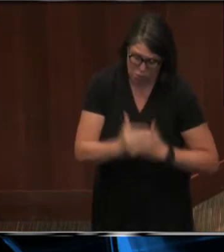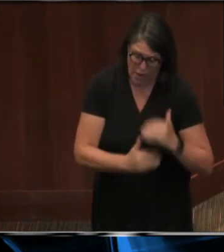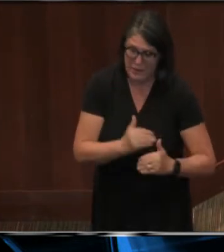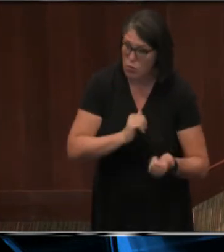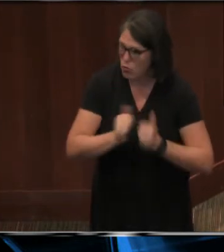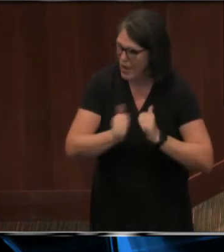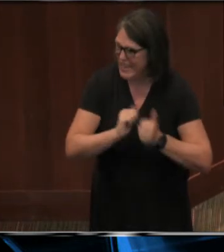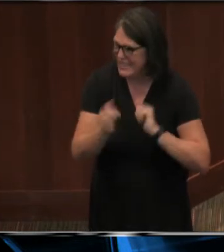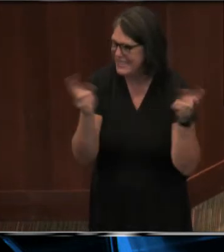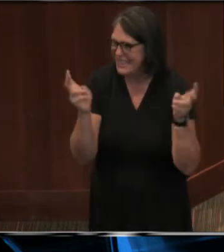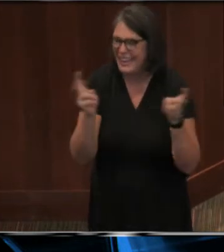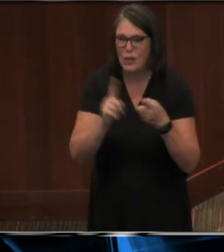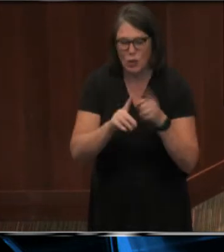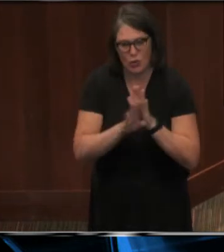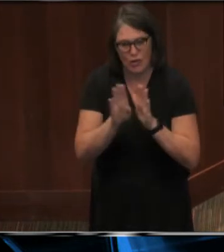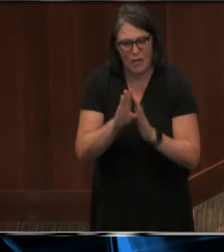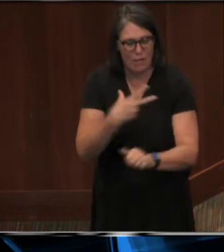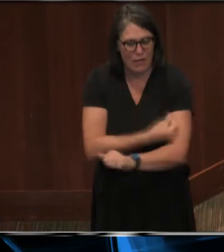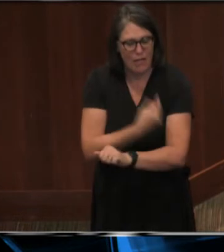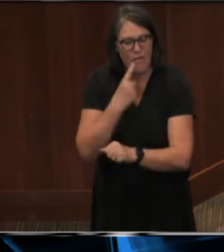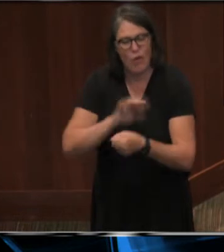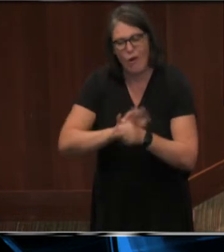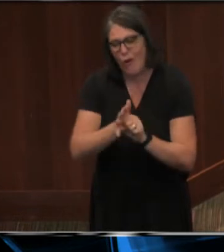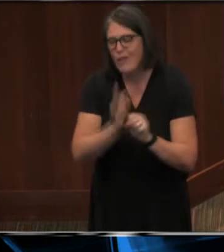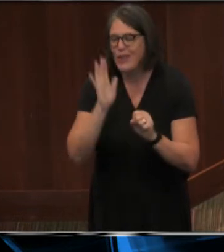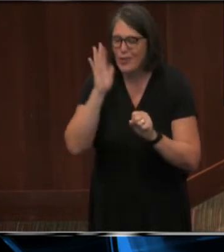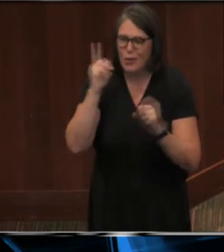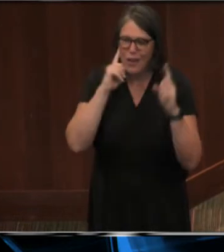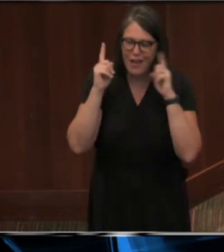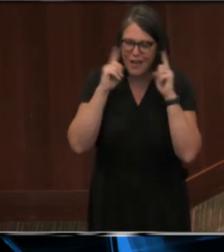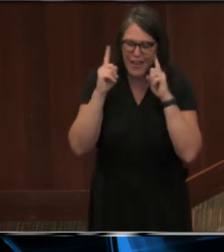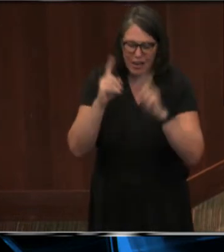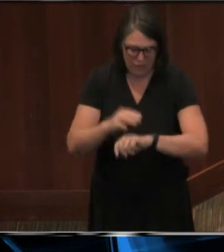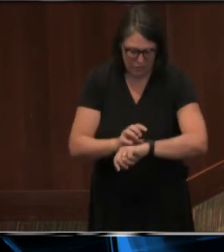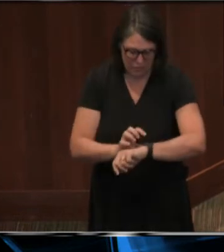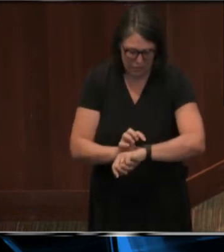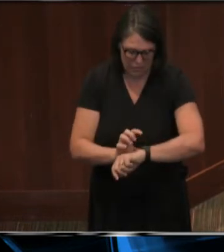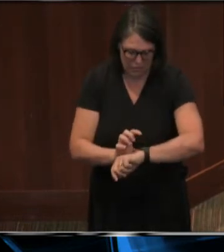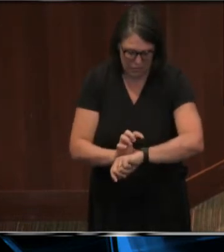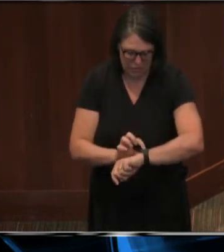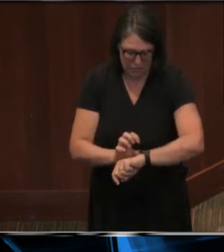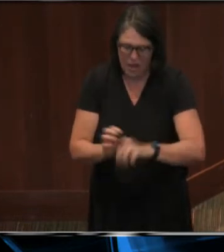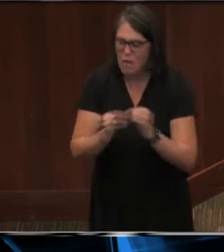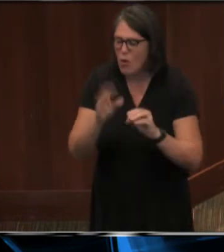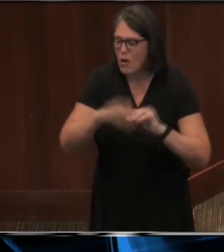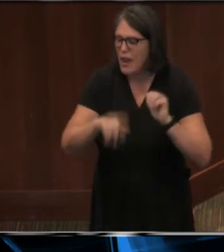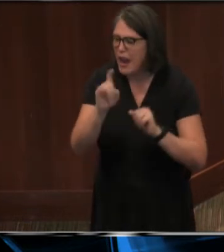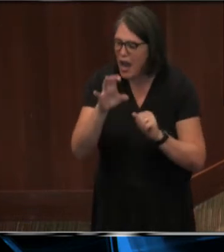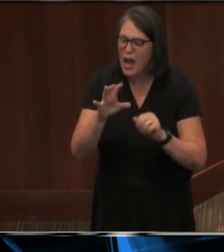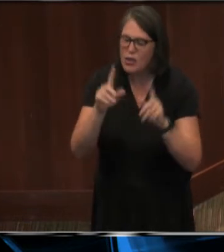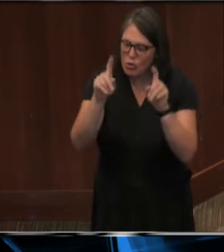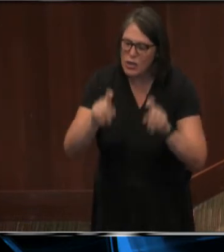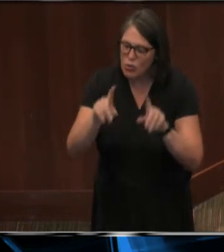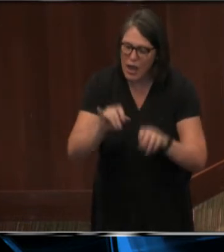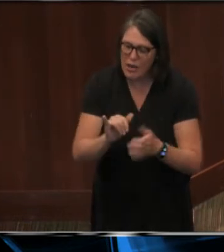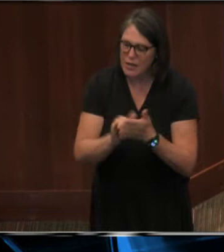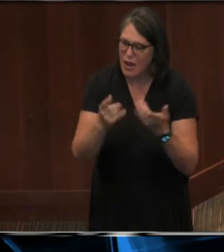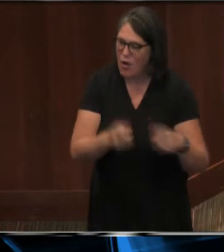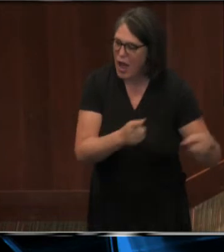race to develop a vaccine for COVID. You'll hear there's over 100 trials that are ongoing,